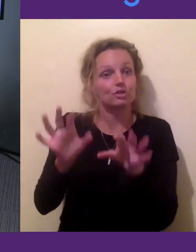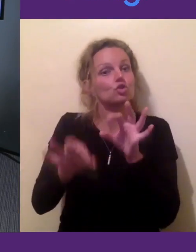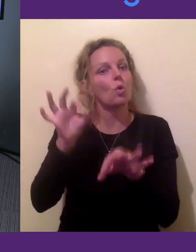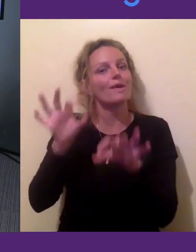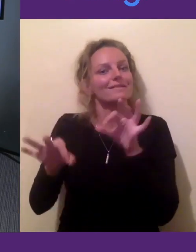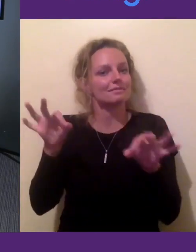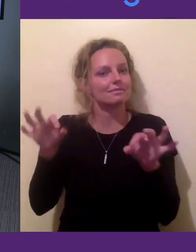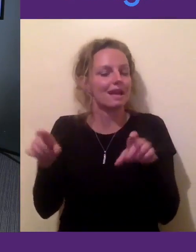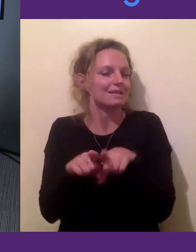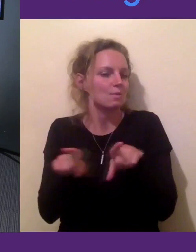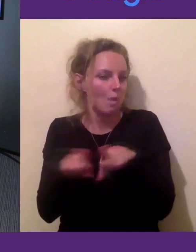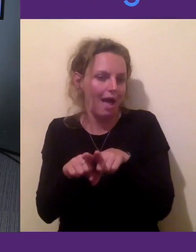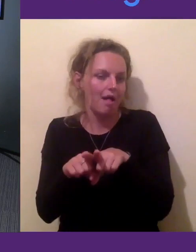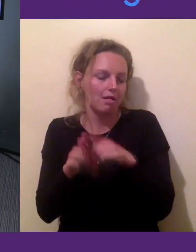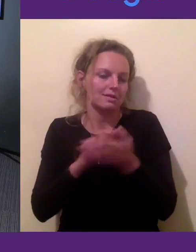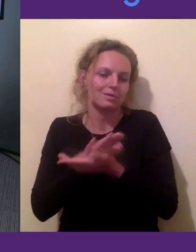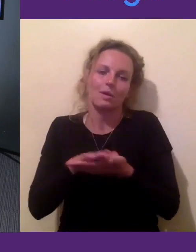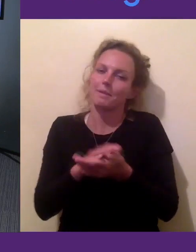balance right.